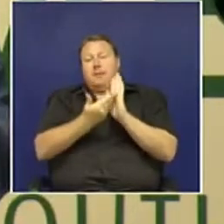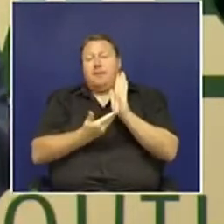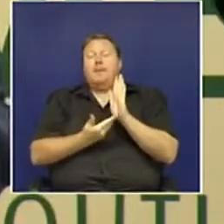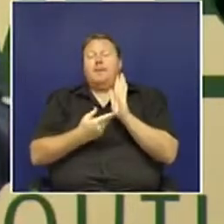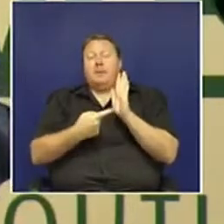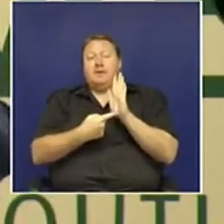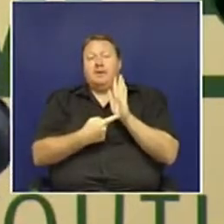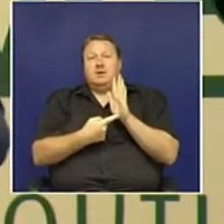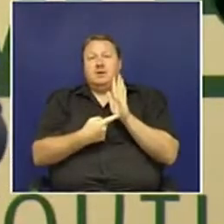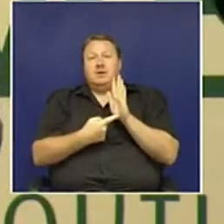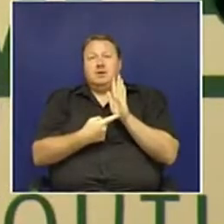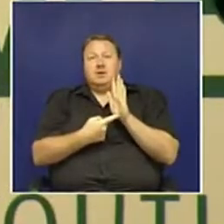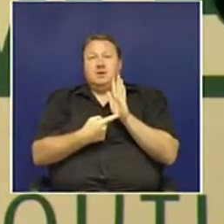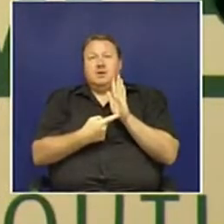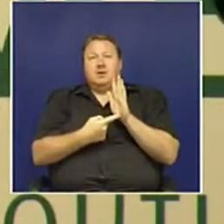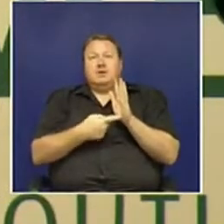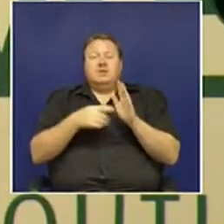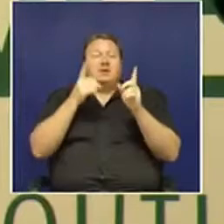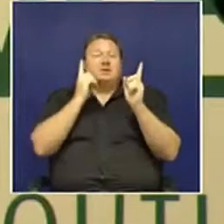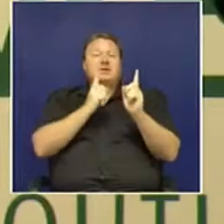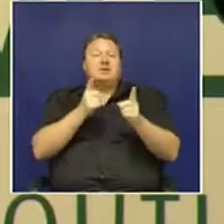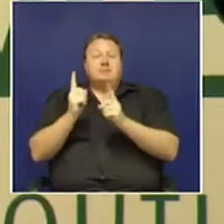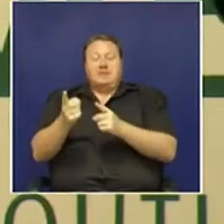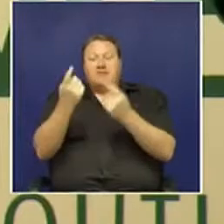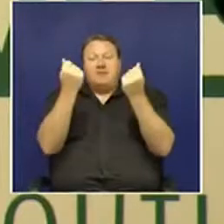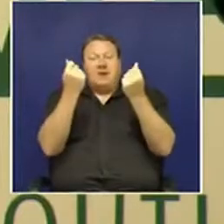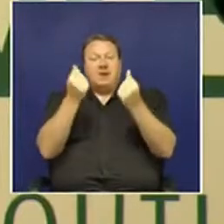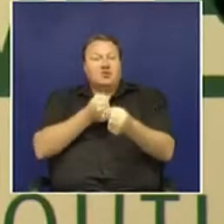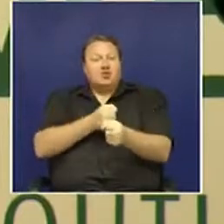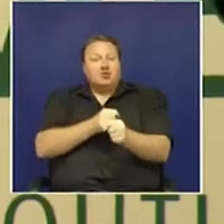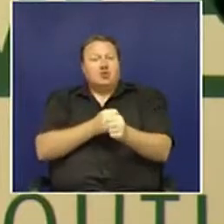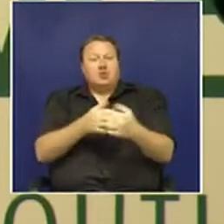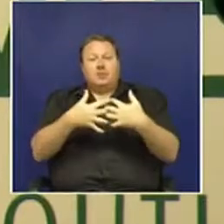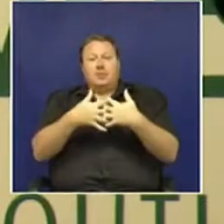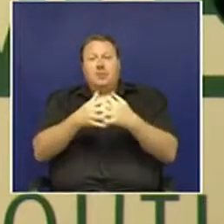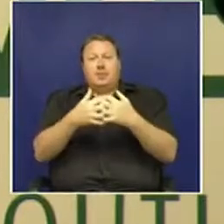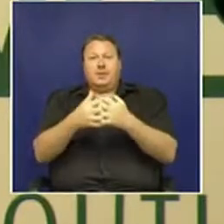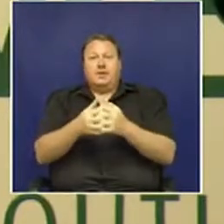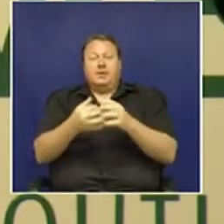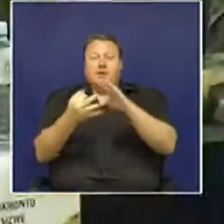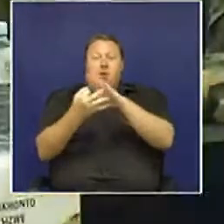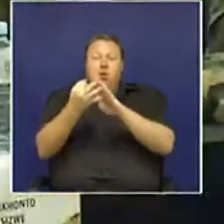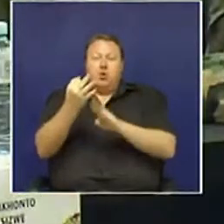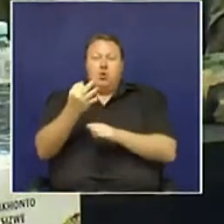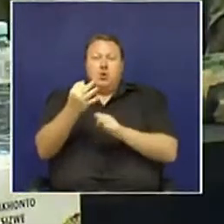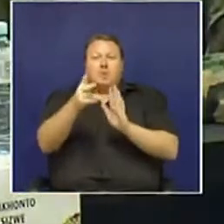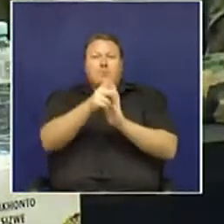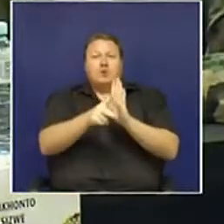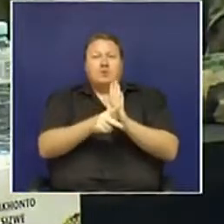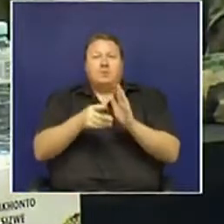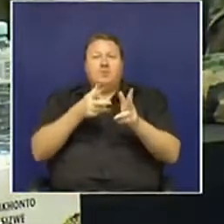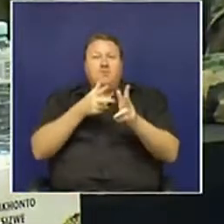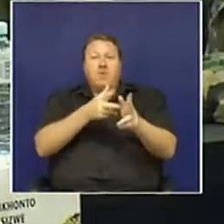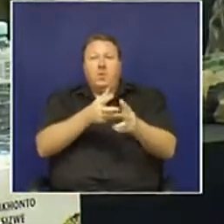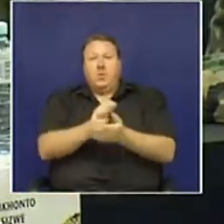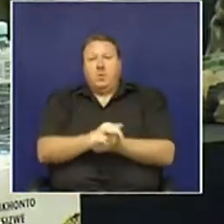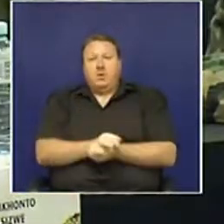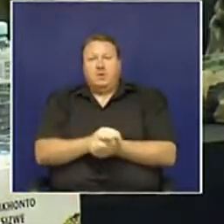and a disciplined fiscal strategy built on three principles: stabilize